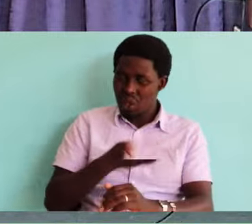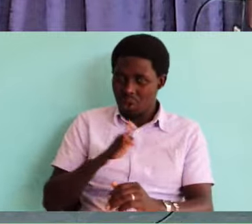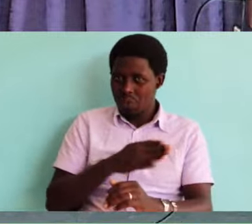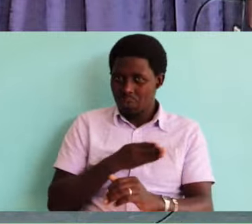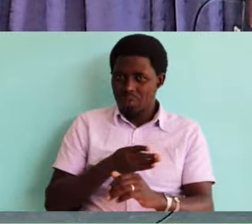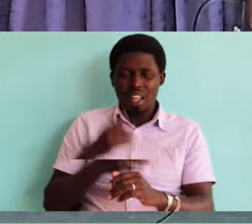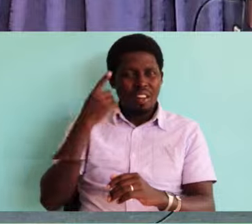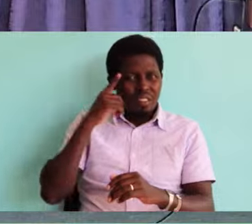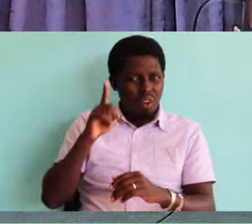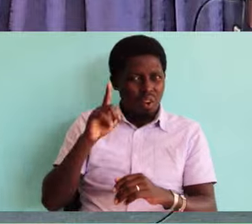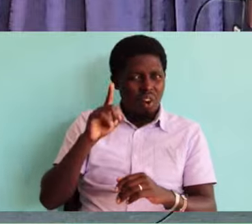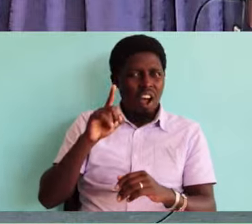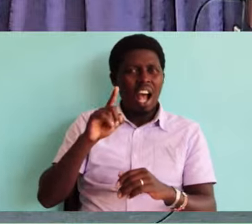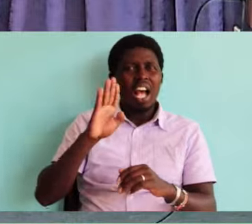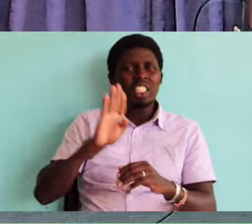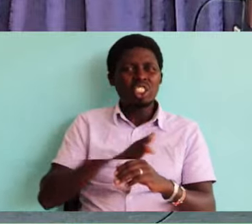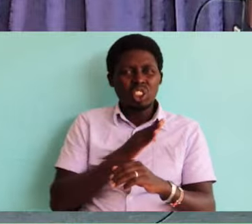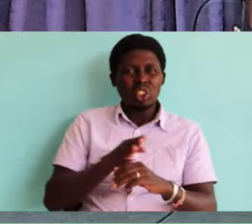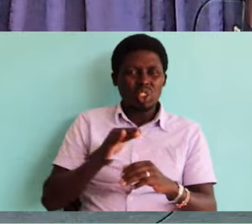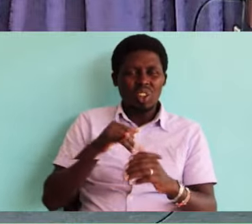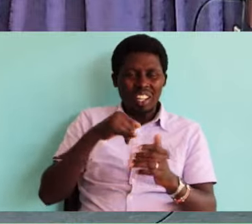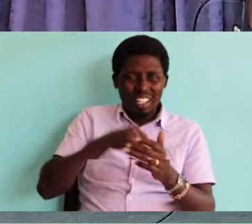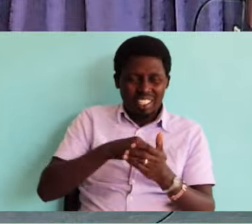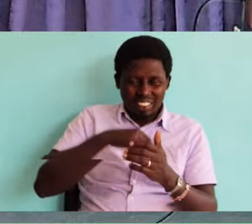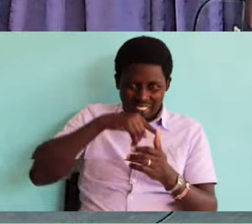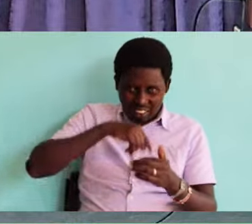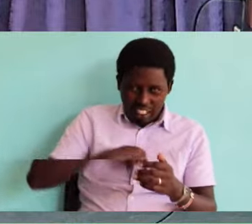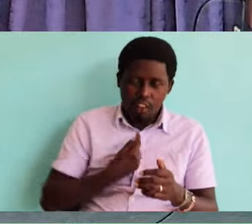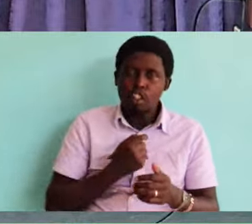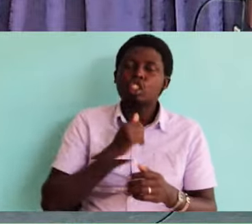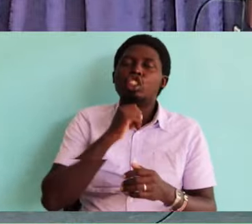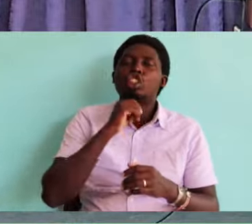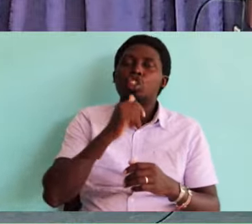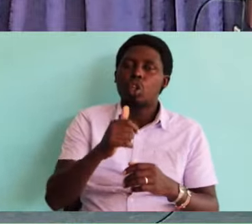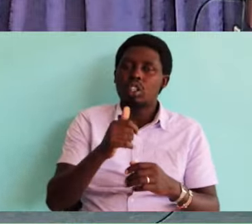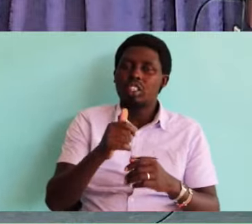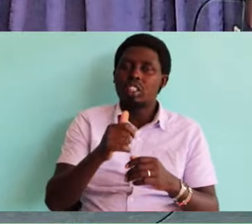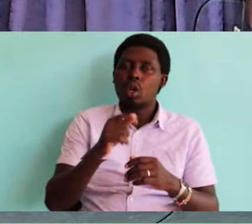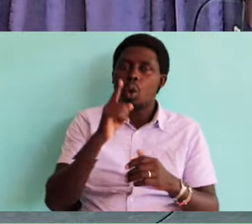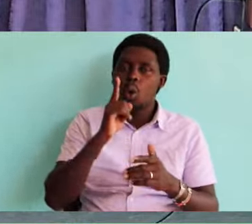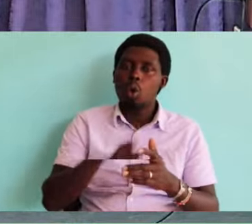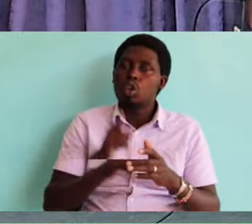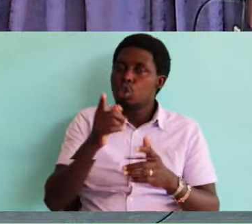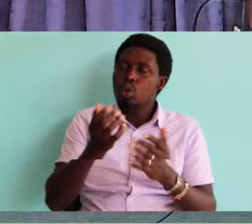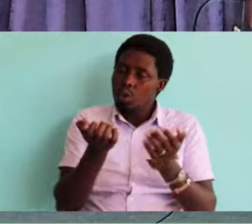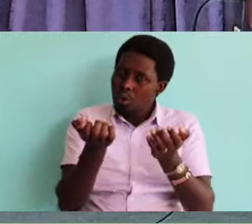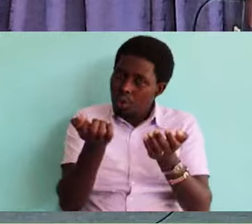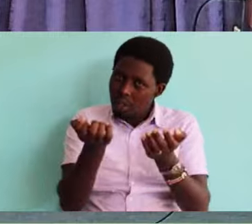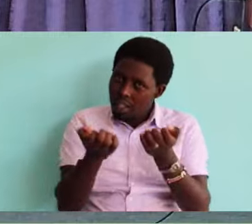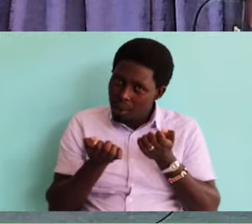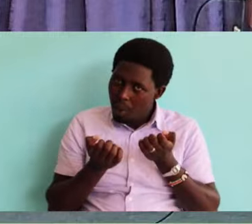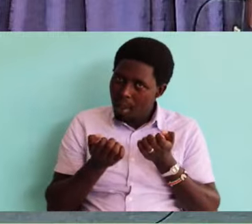For a song itself is not what you require.